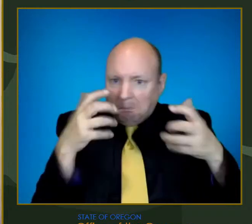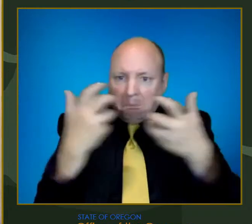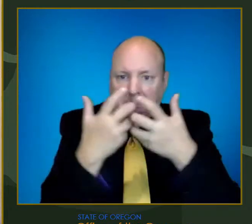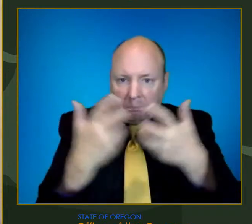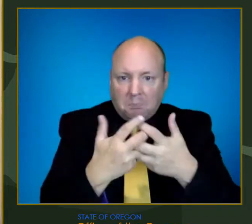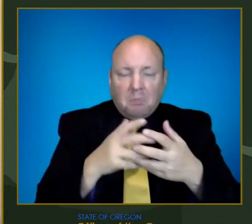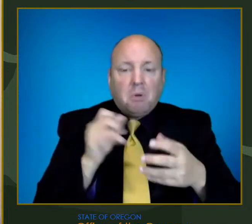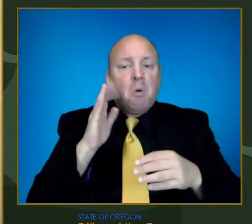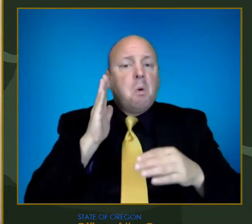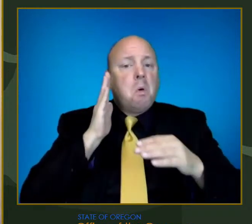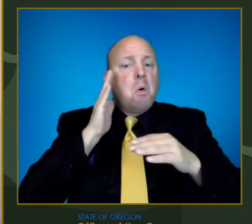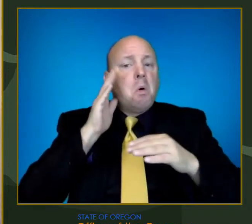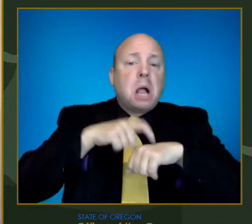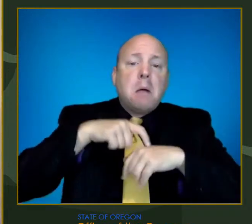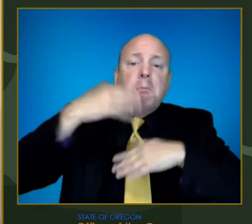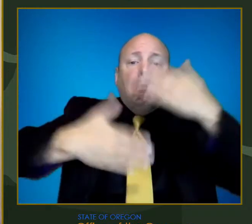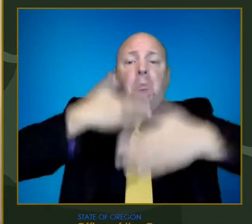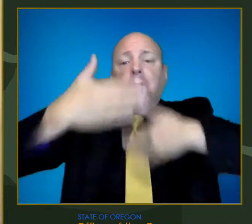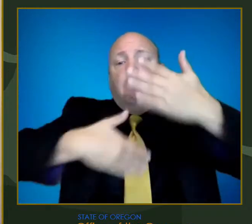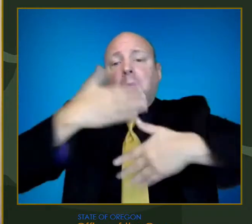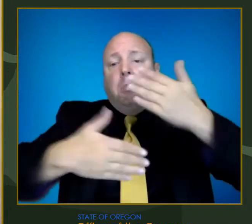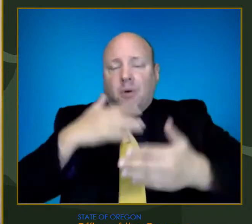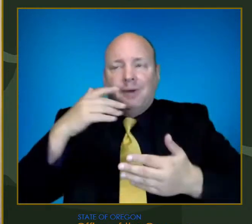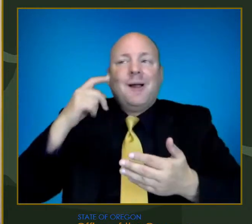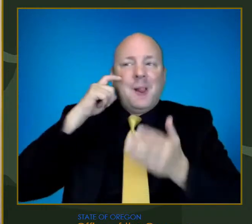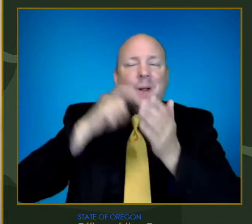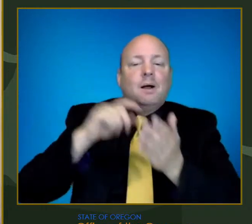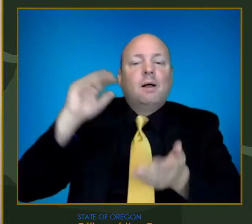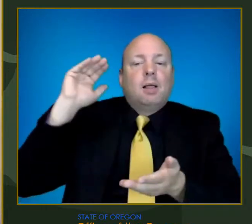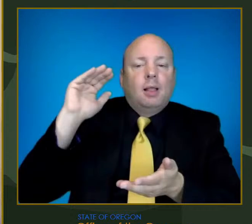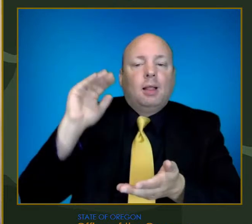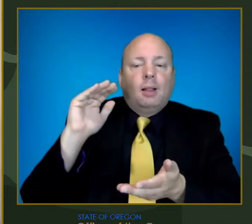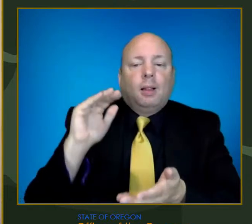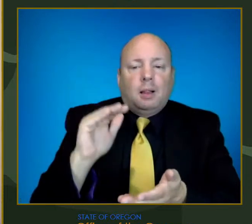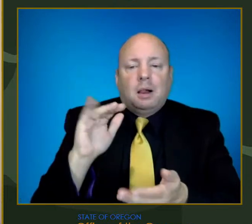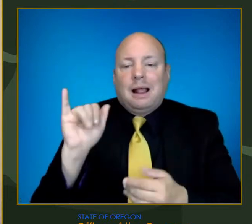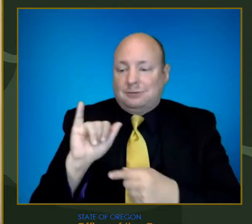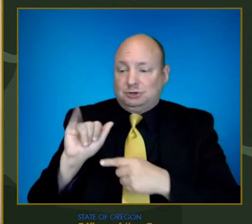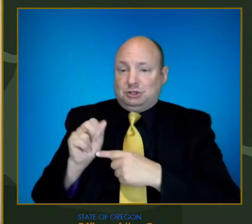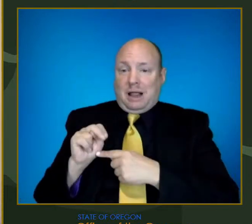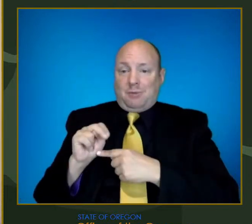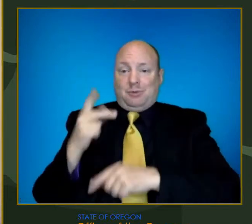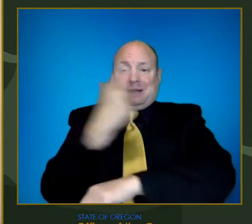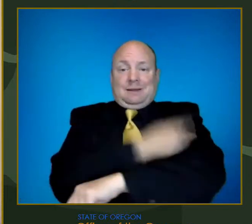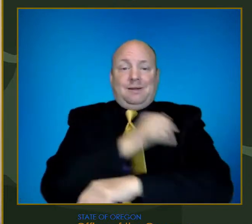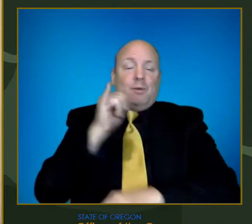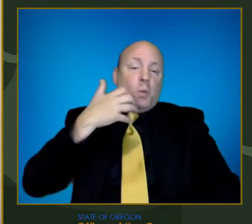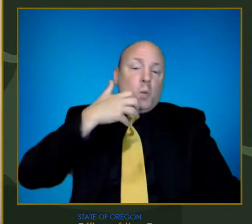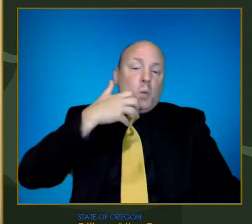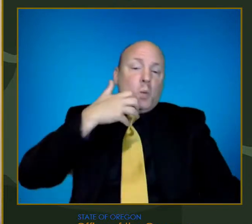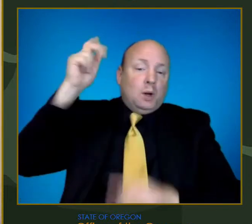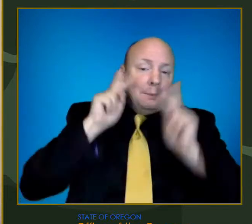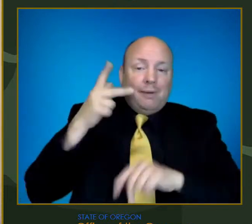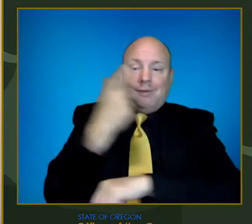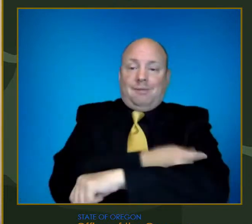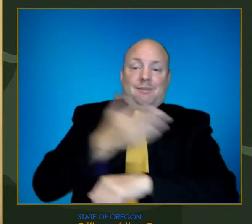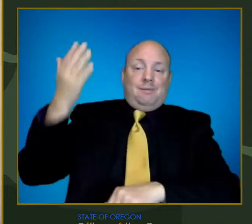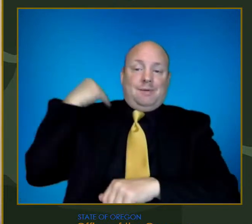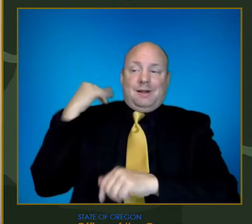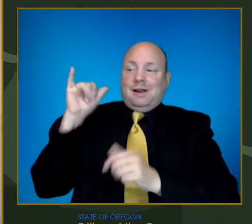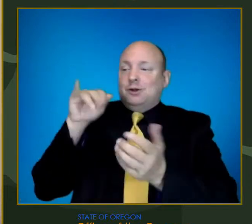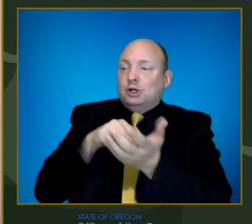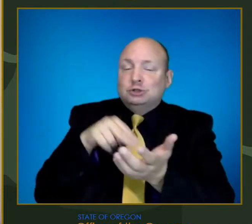who are vaccinated early on in the pandemic, which included older folks, folks who are in congregate care